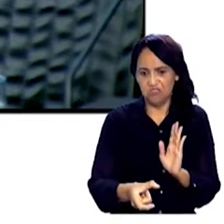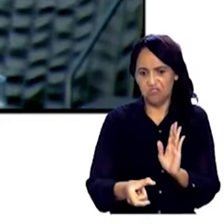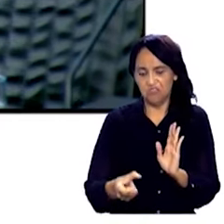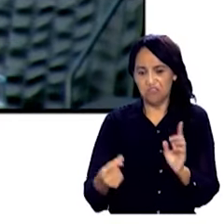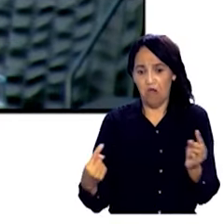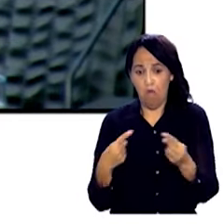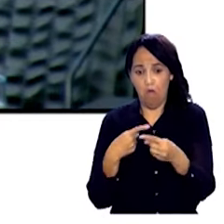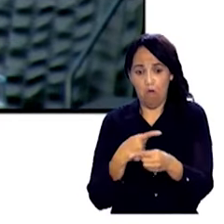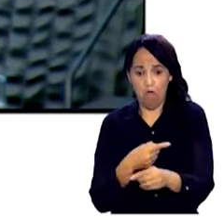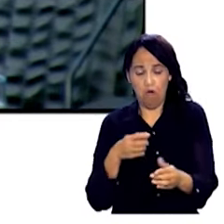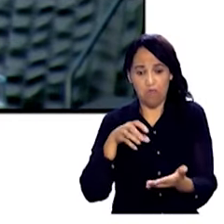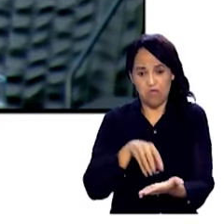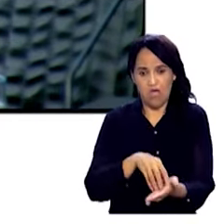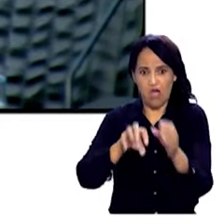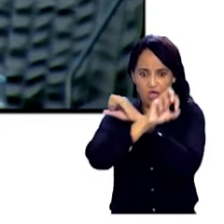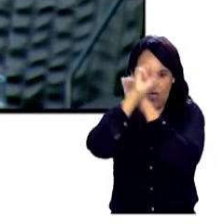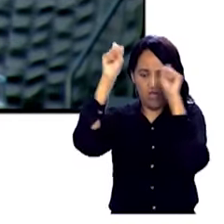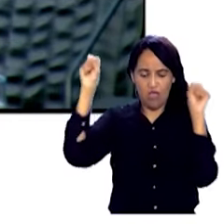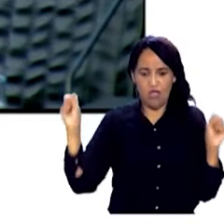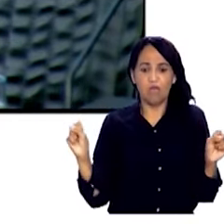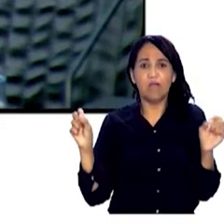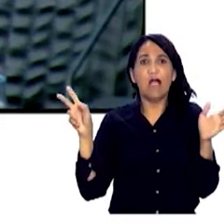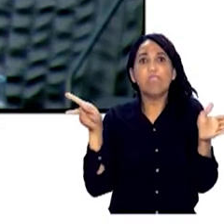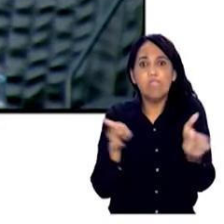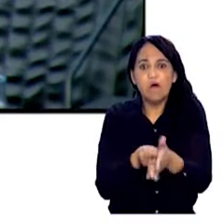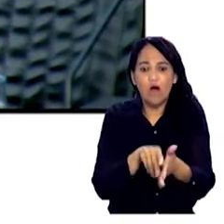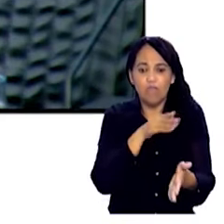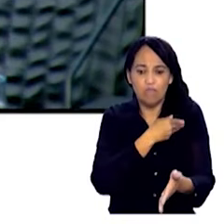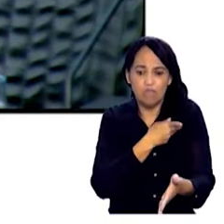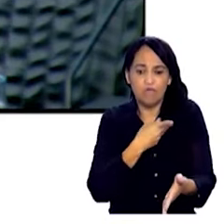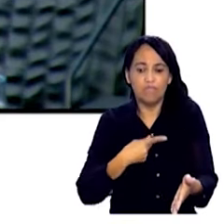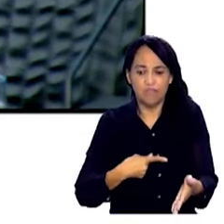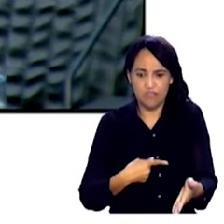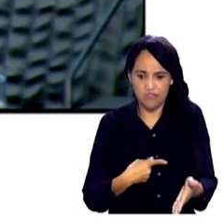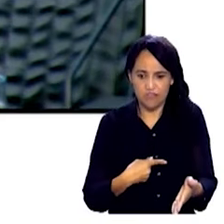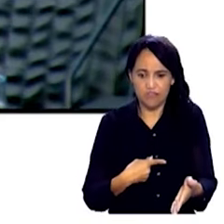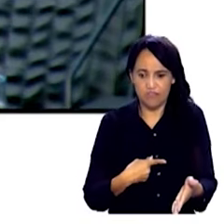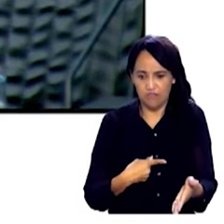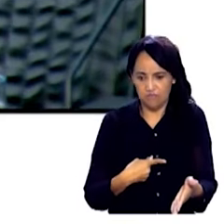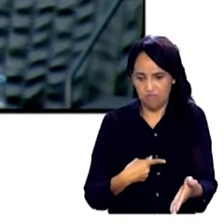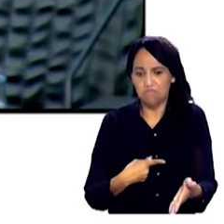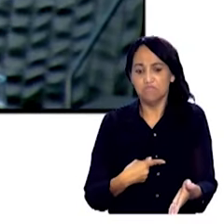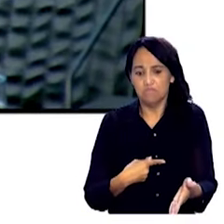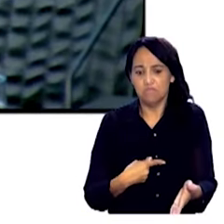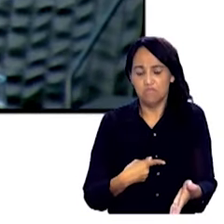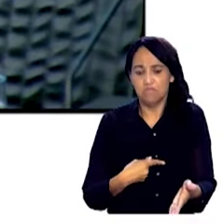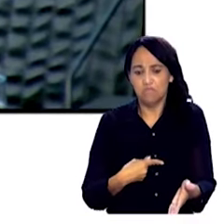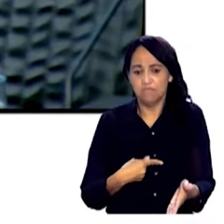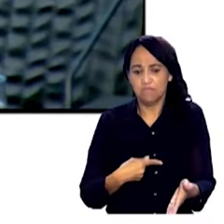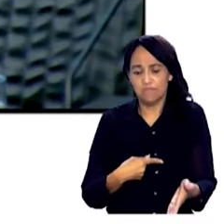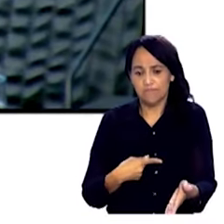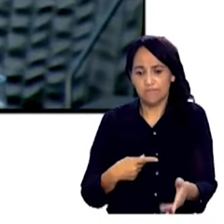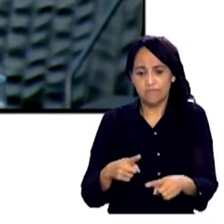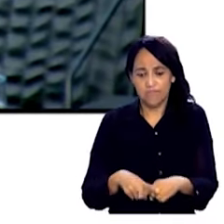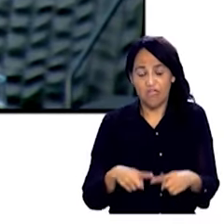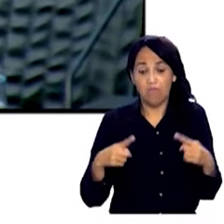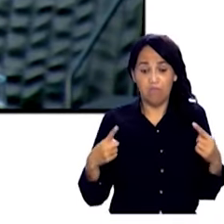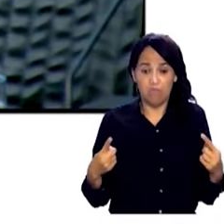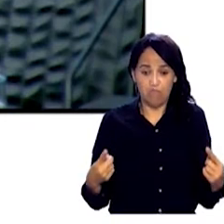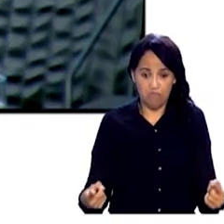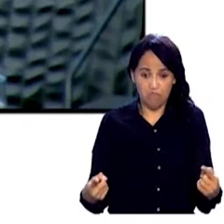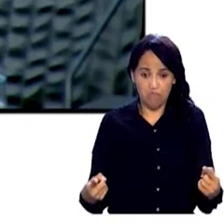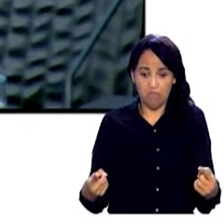a exs thee ter overturned the abortion right recognized in R